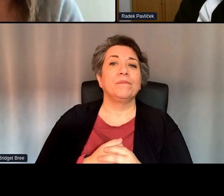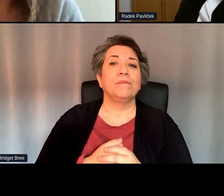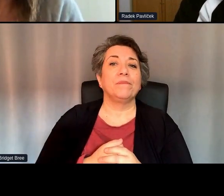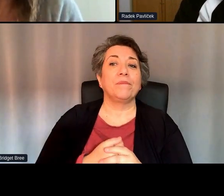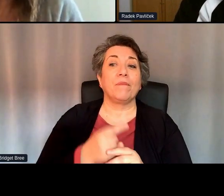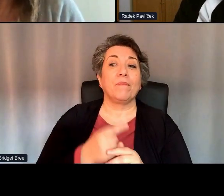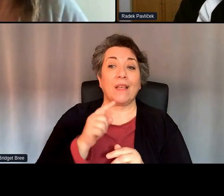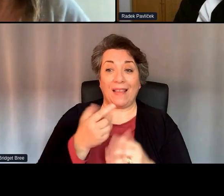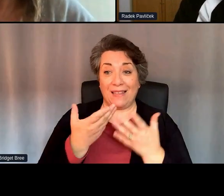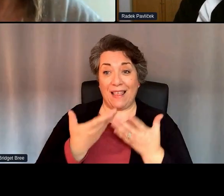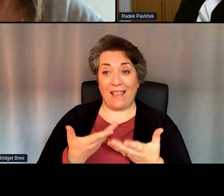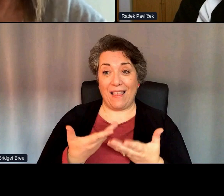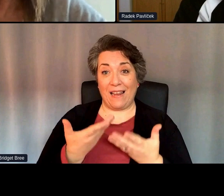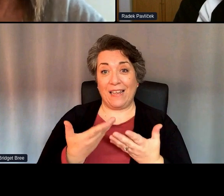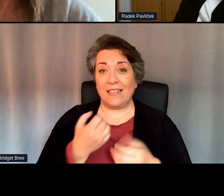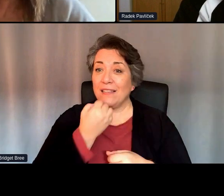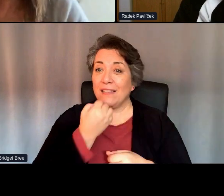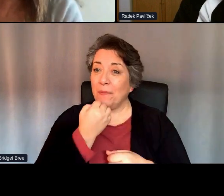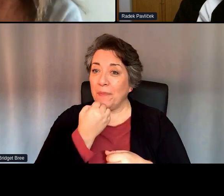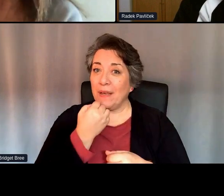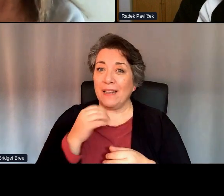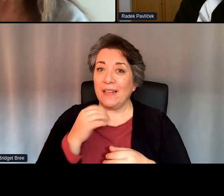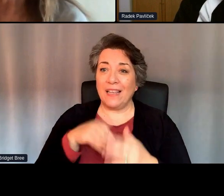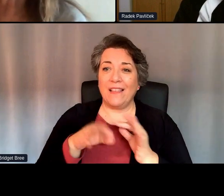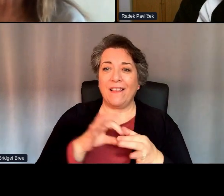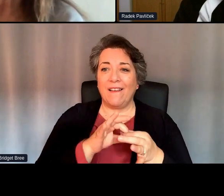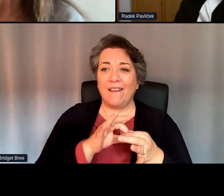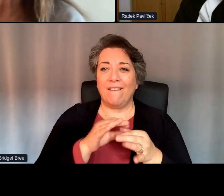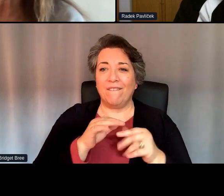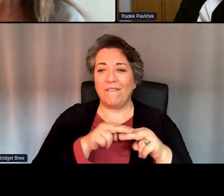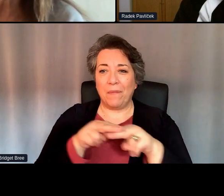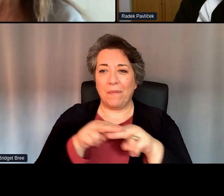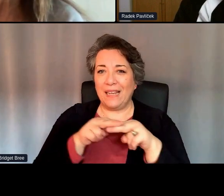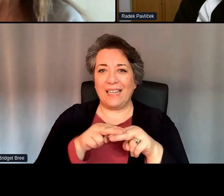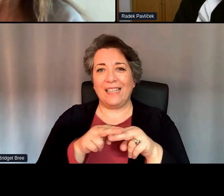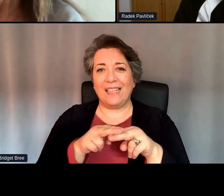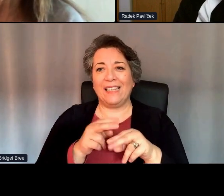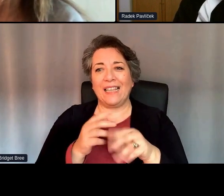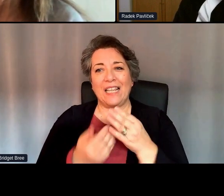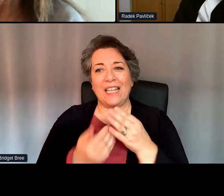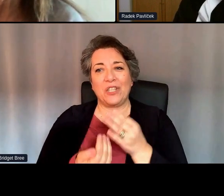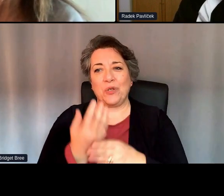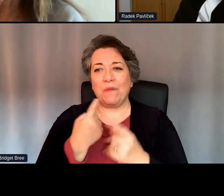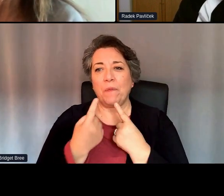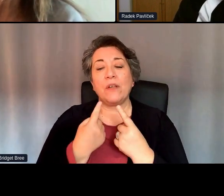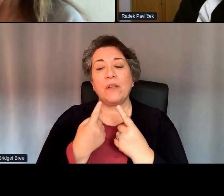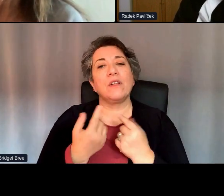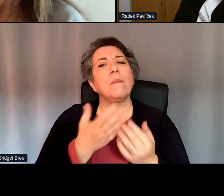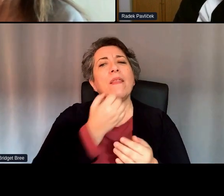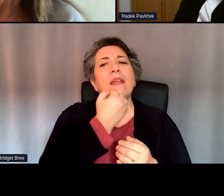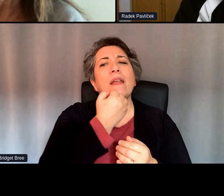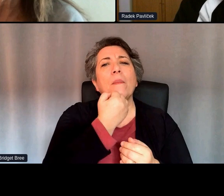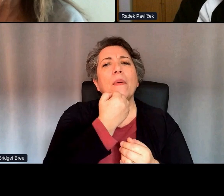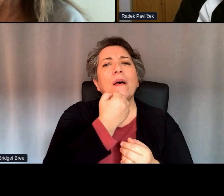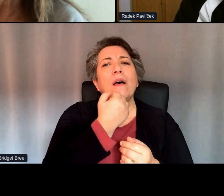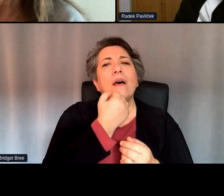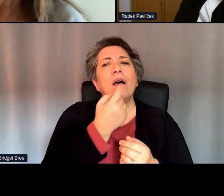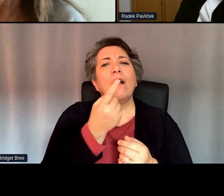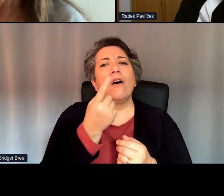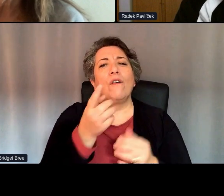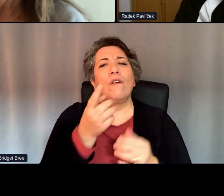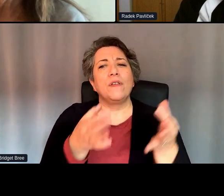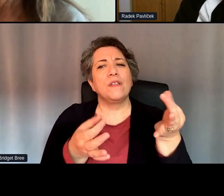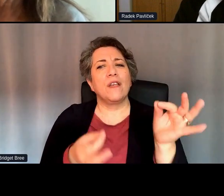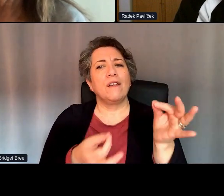latest Newest in the family, so to speak. So that is newly released. So, but the number of